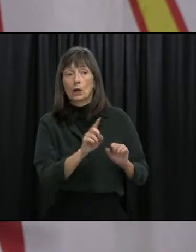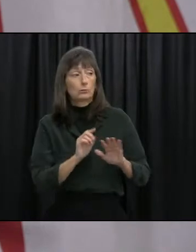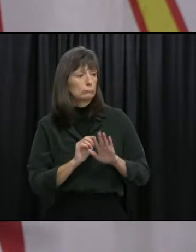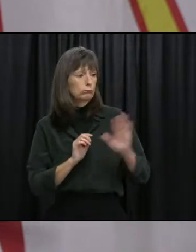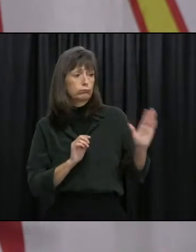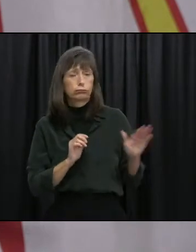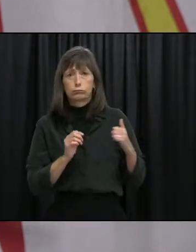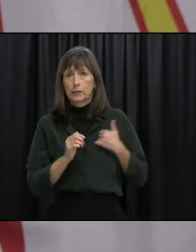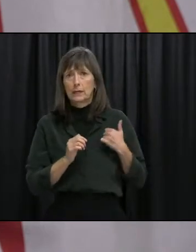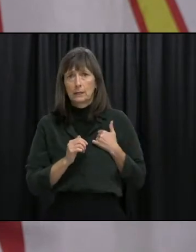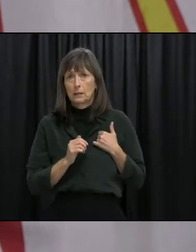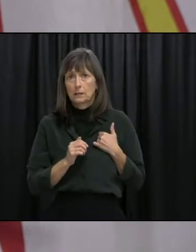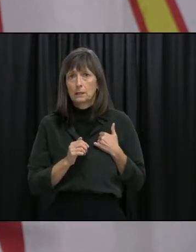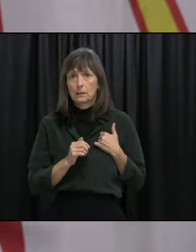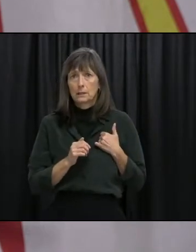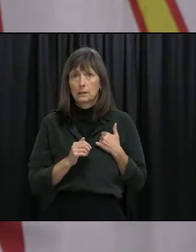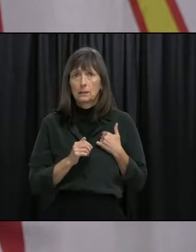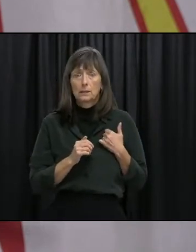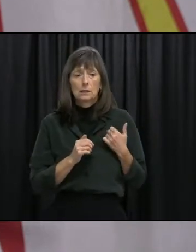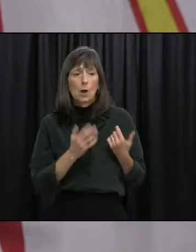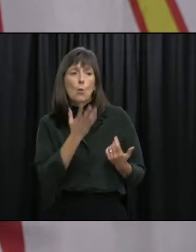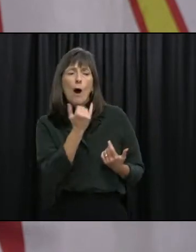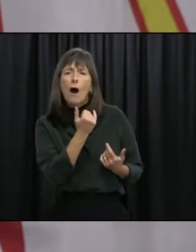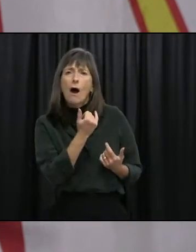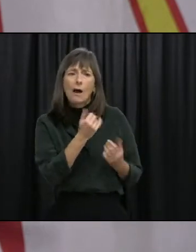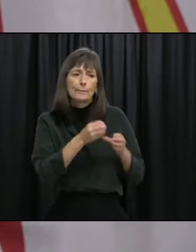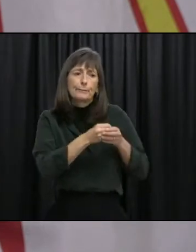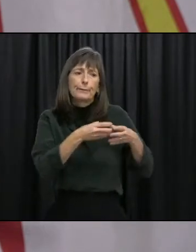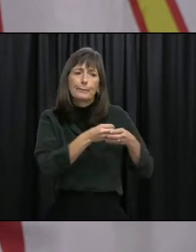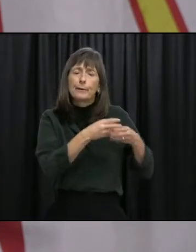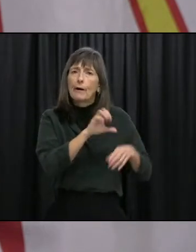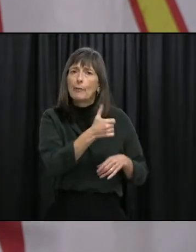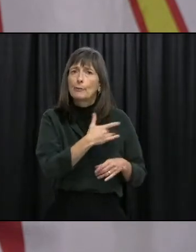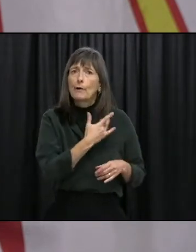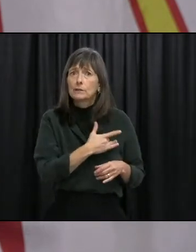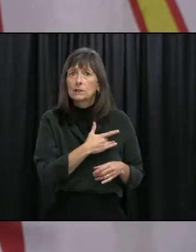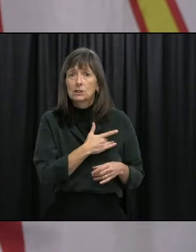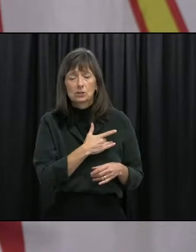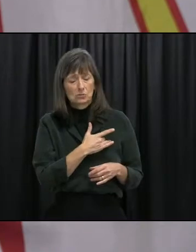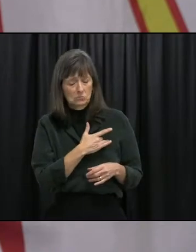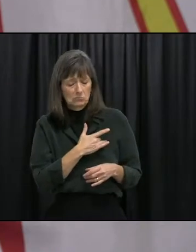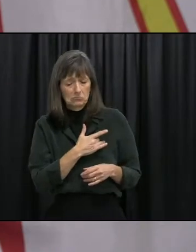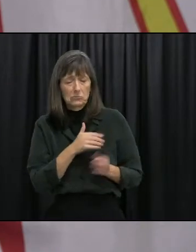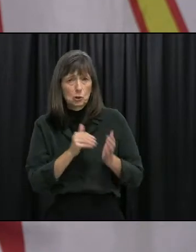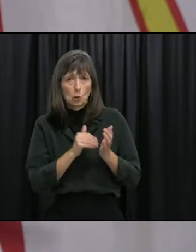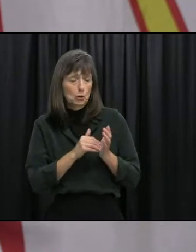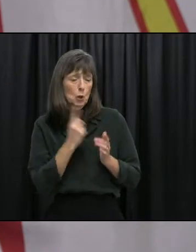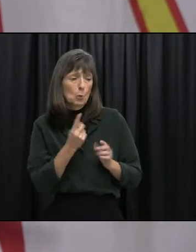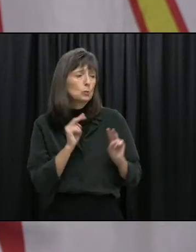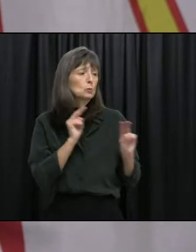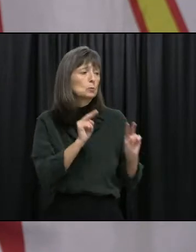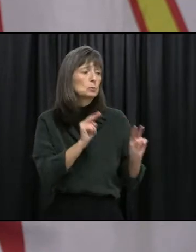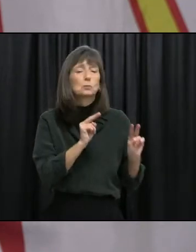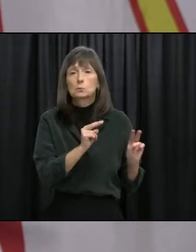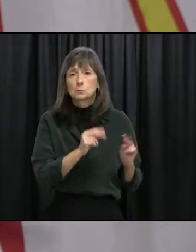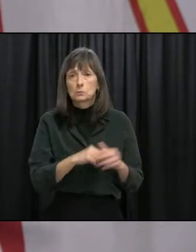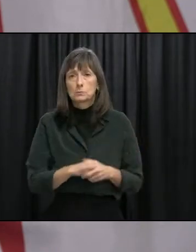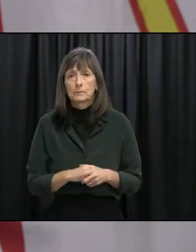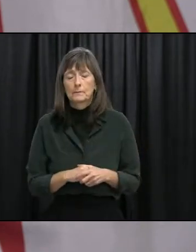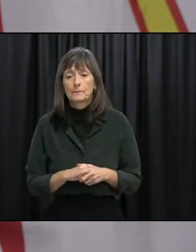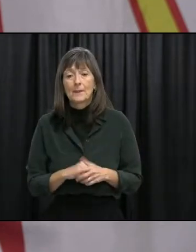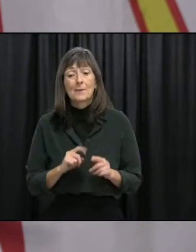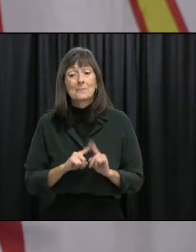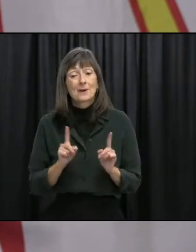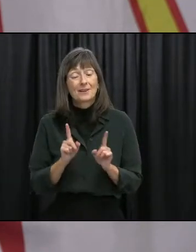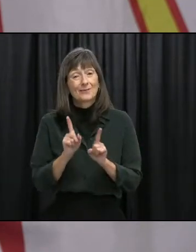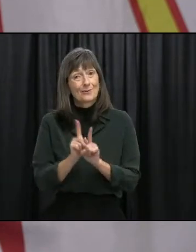and, what's driving the numbers in other provinces. That's something that they do routinely. So we are always looking at that. But we